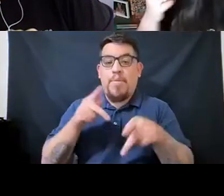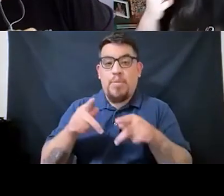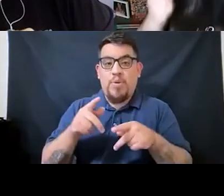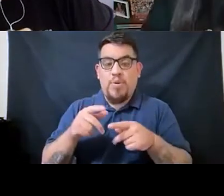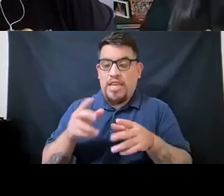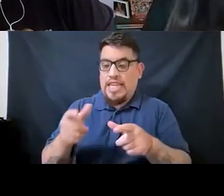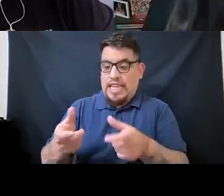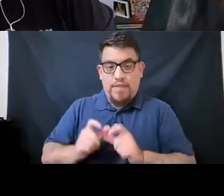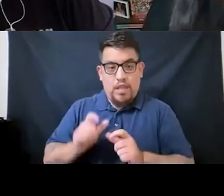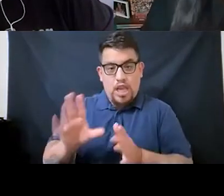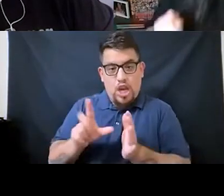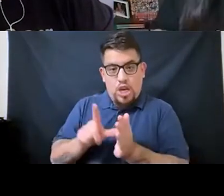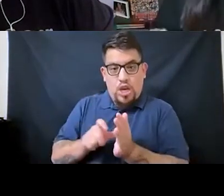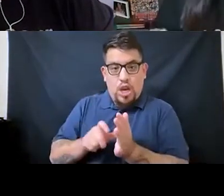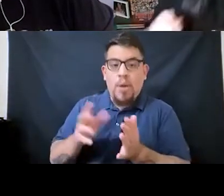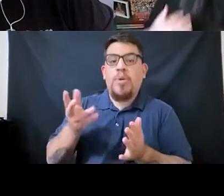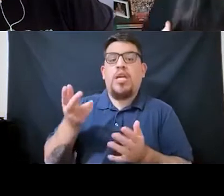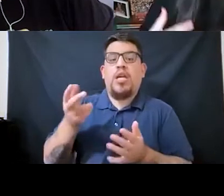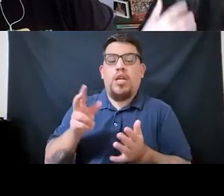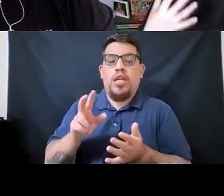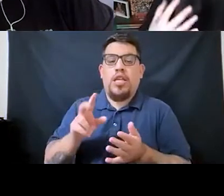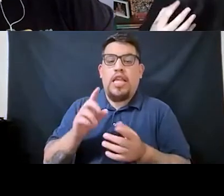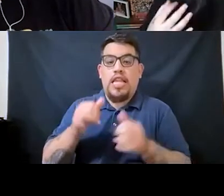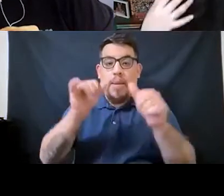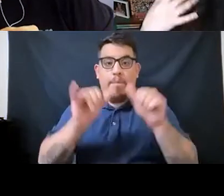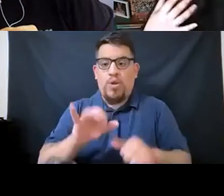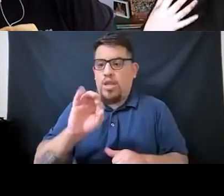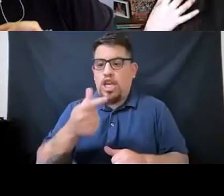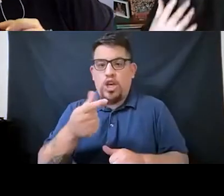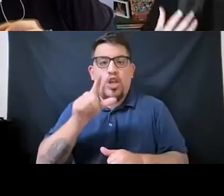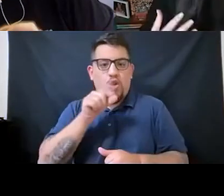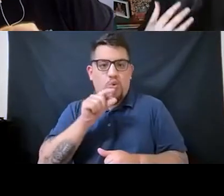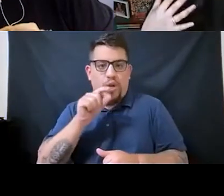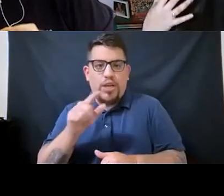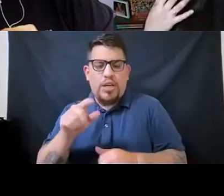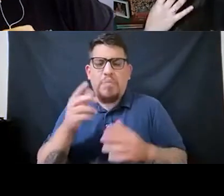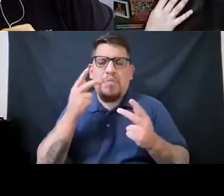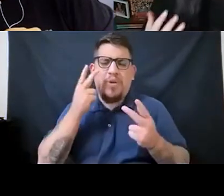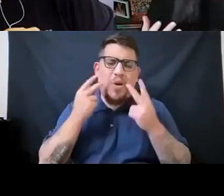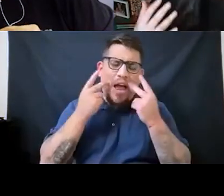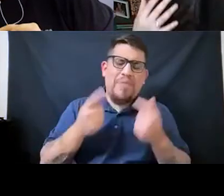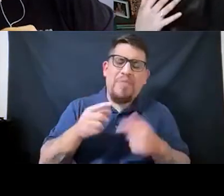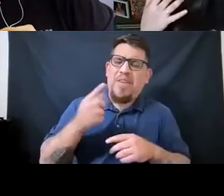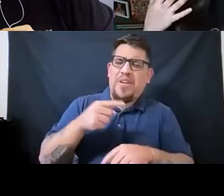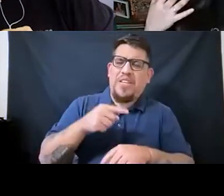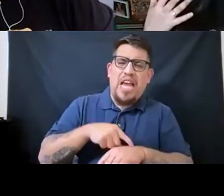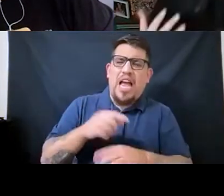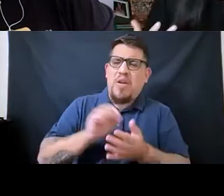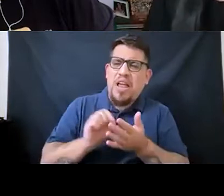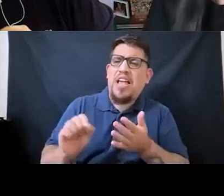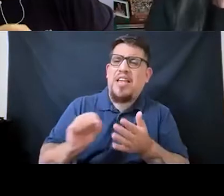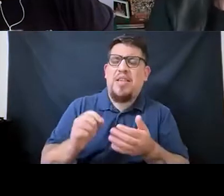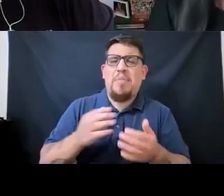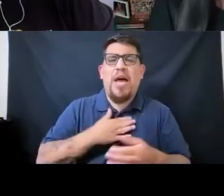like seeing them post about it on like Instagram and Twitter, and just seeing people like cry and be like, this is my first work. I've never seen my work in